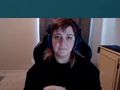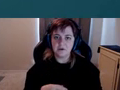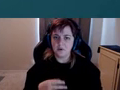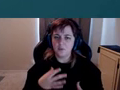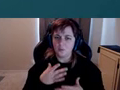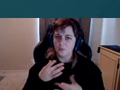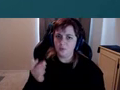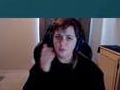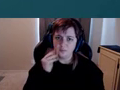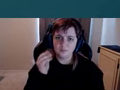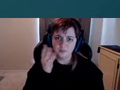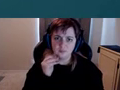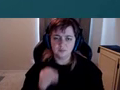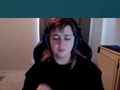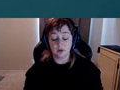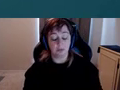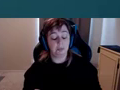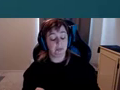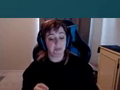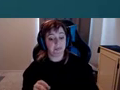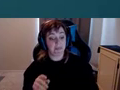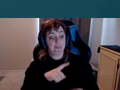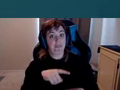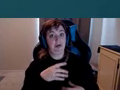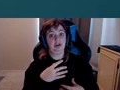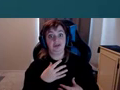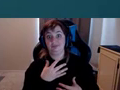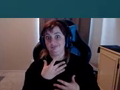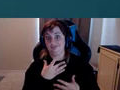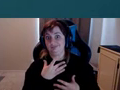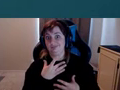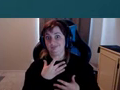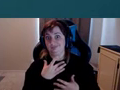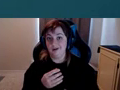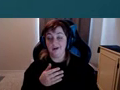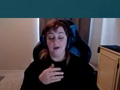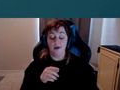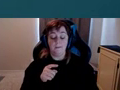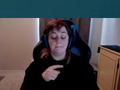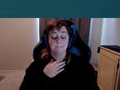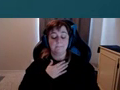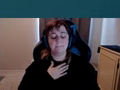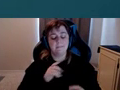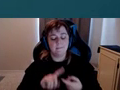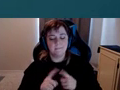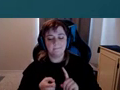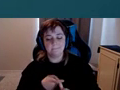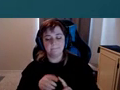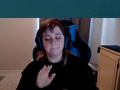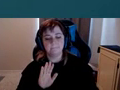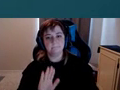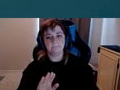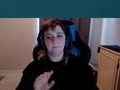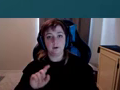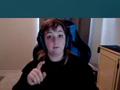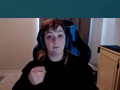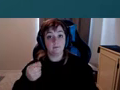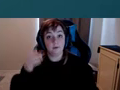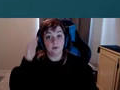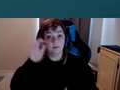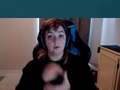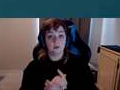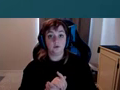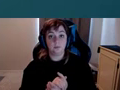That's even more interesting than my matron of honor. Her first husband was from a Mexican immigrant family